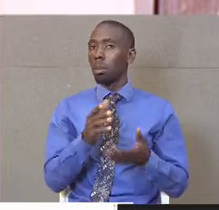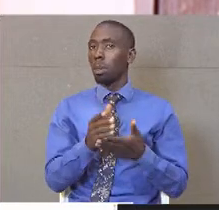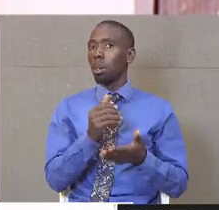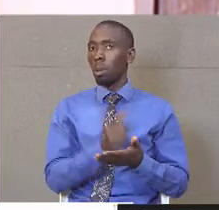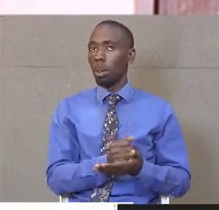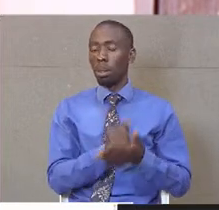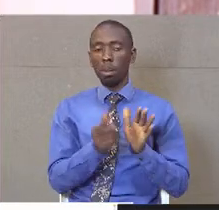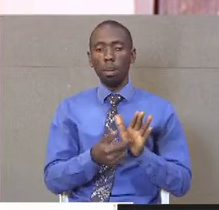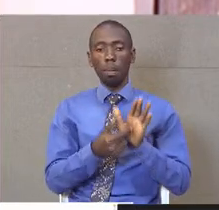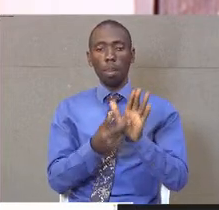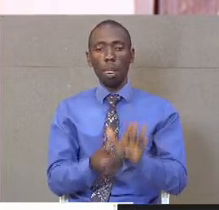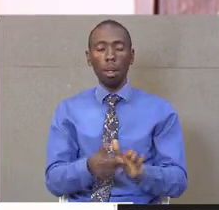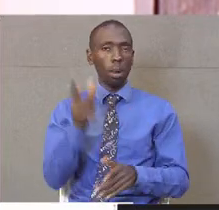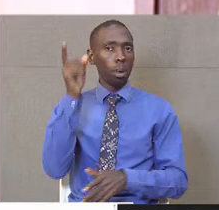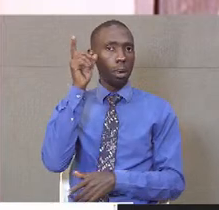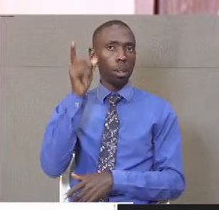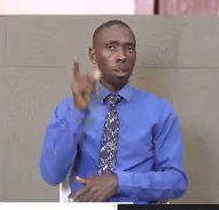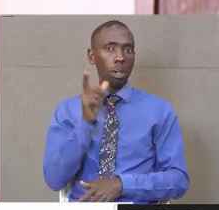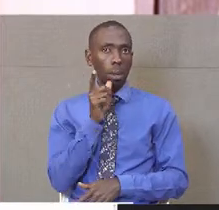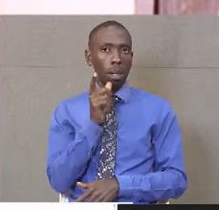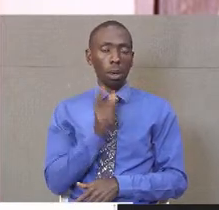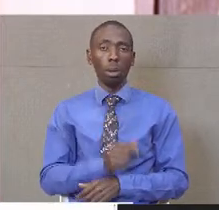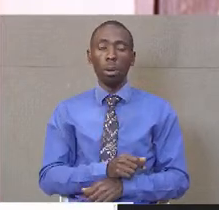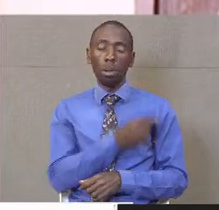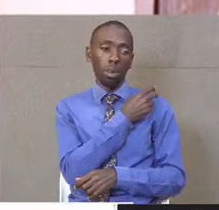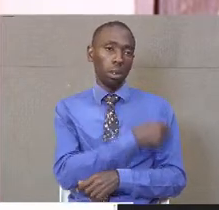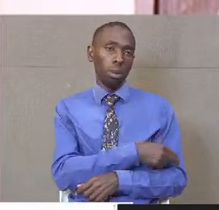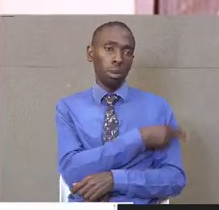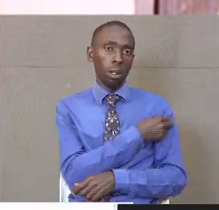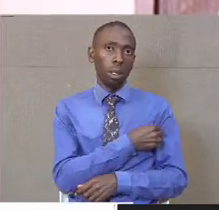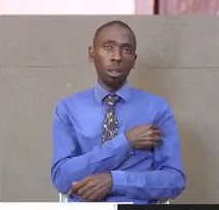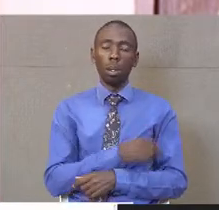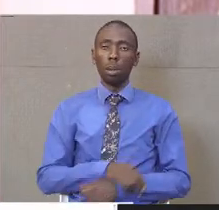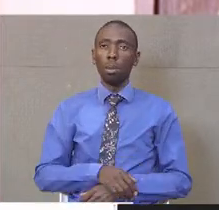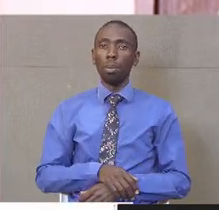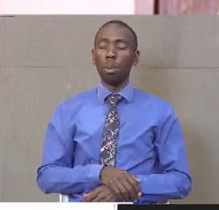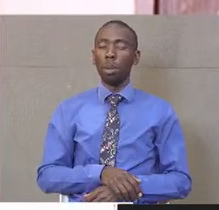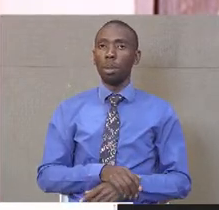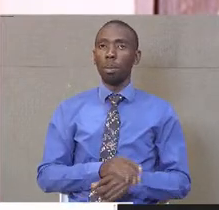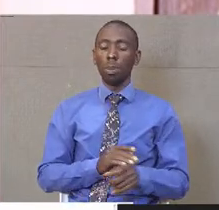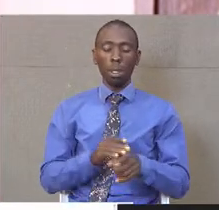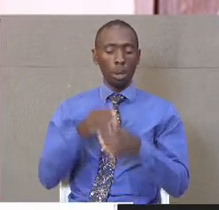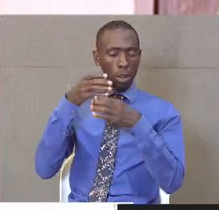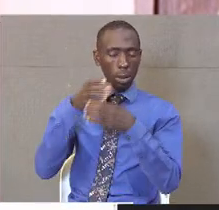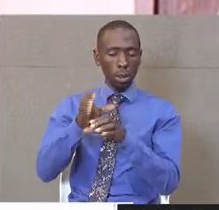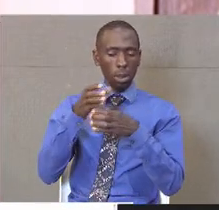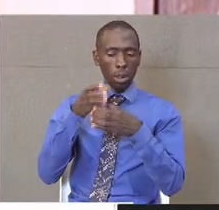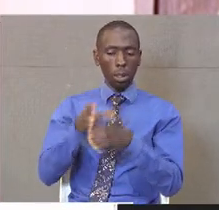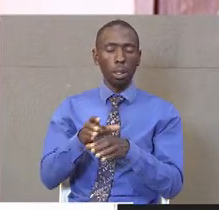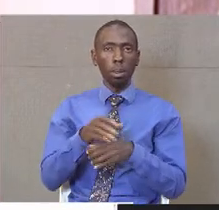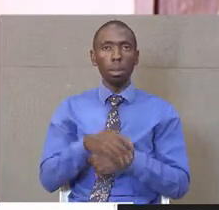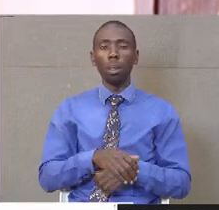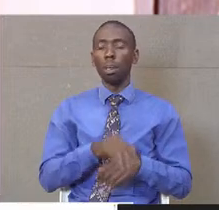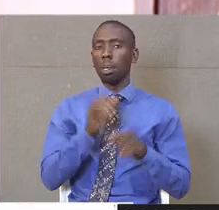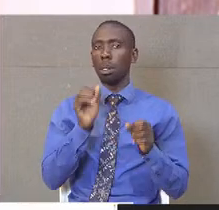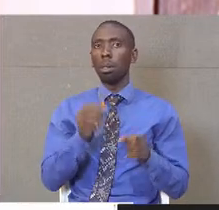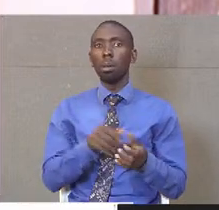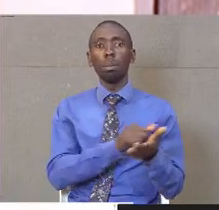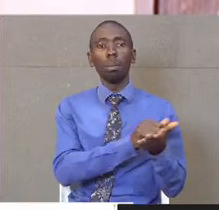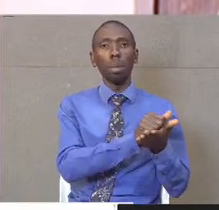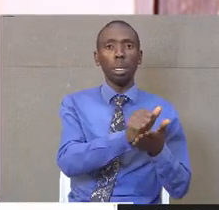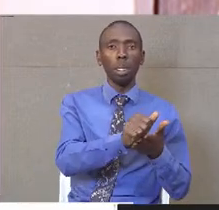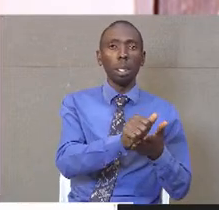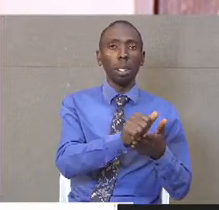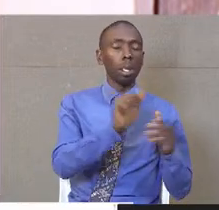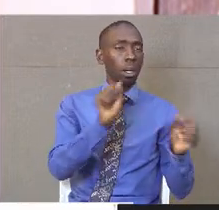for example, in Lira Referral Hospital, the CT scan cannot, the printer cannot